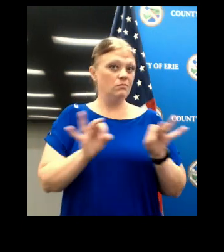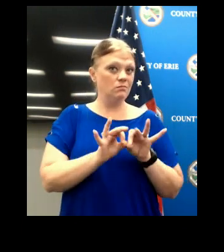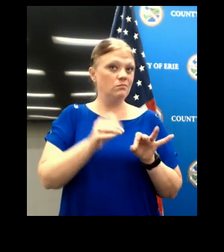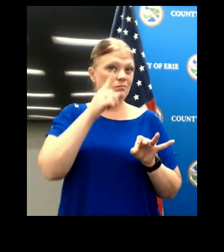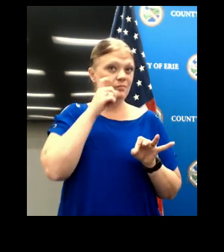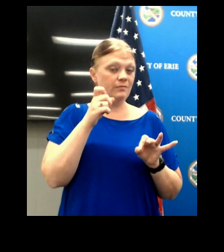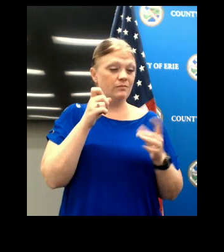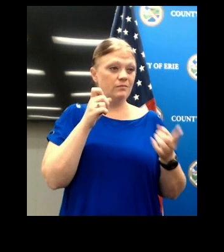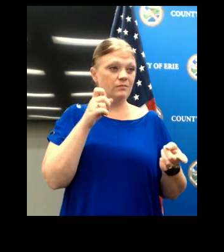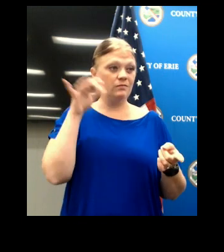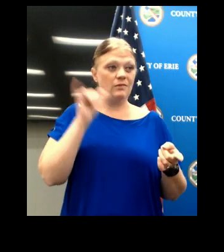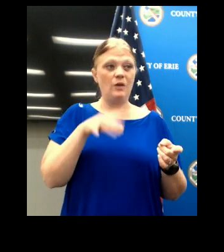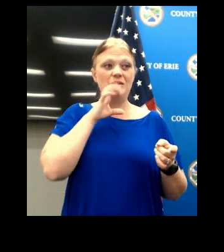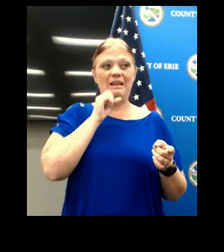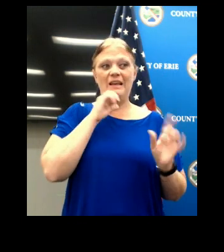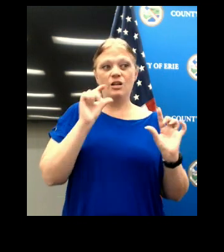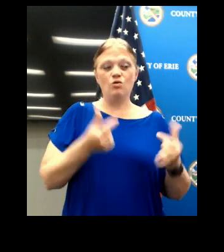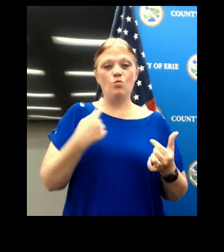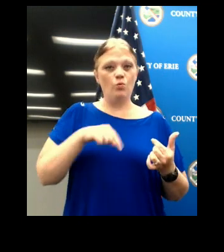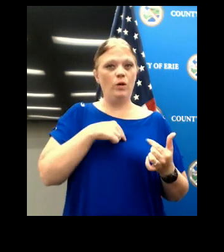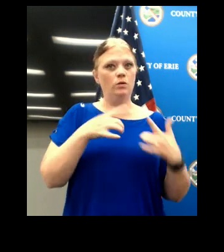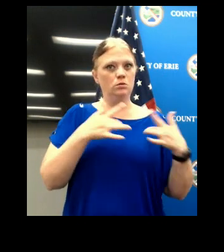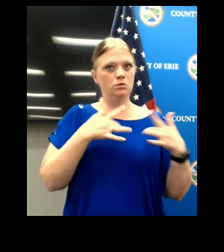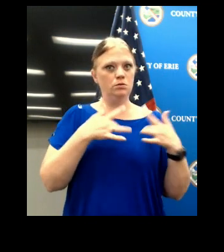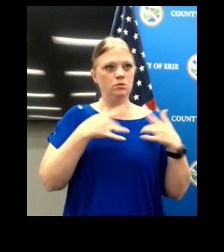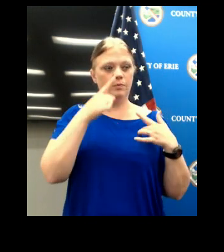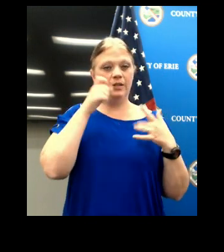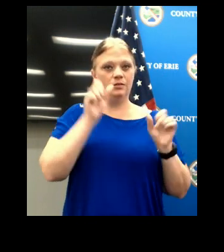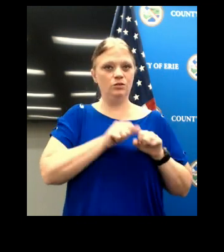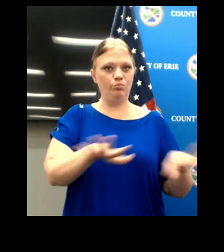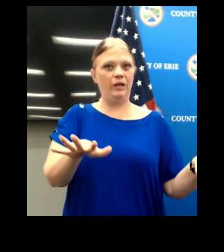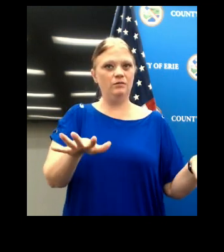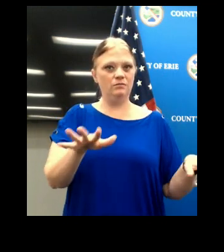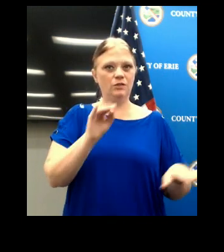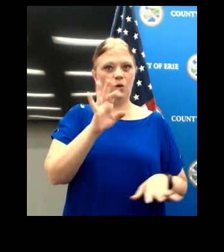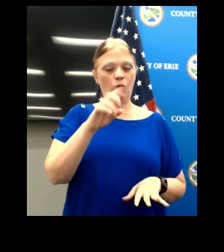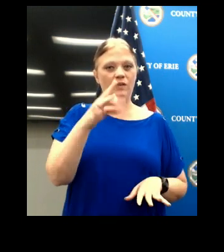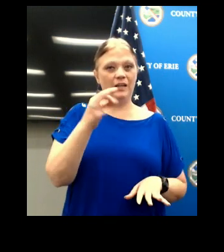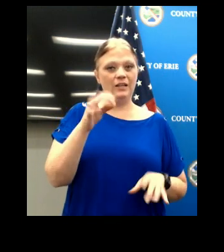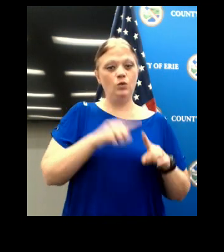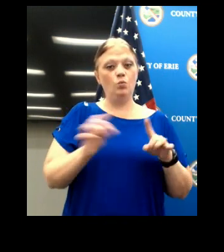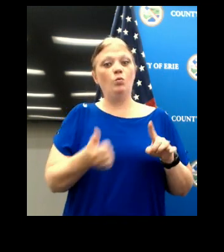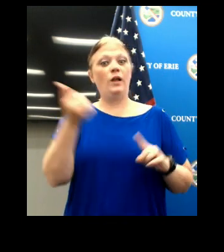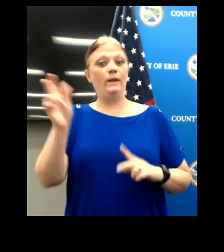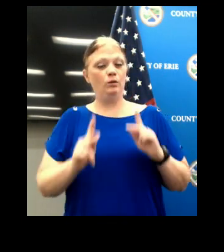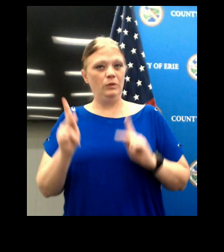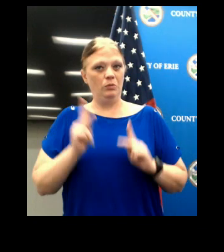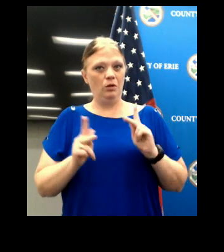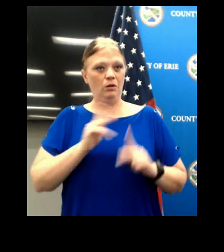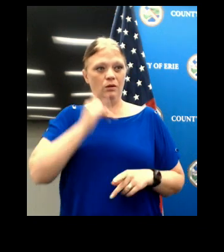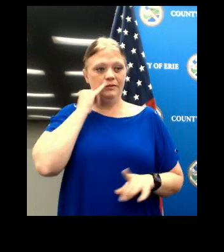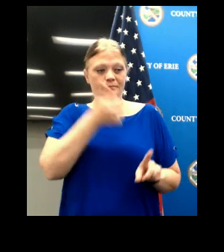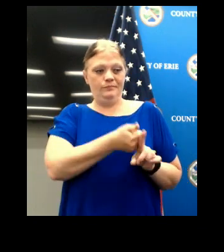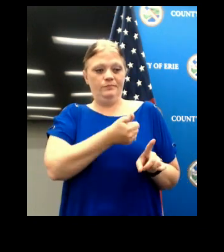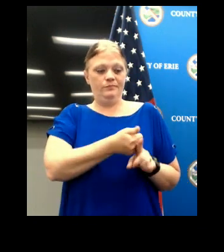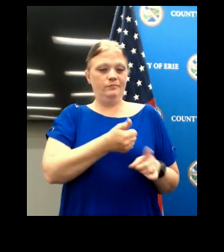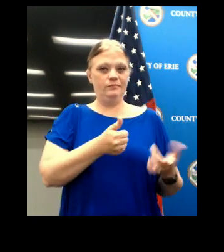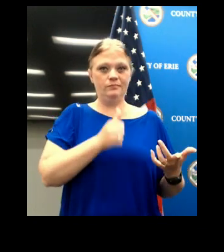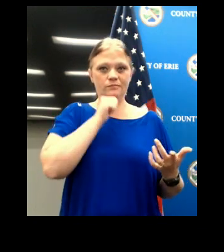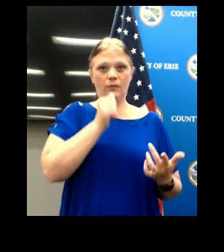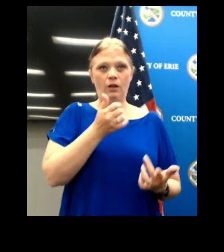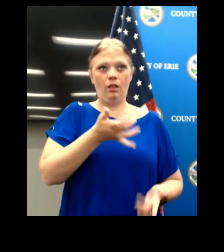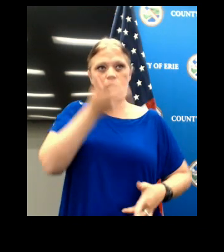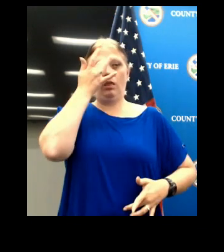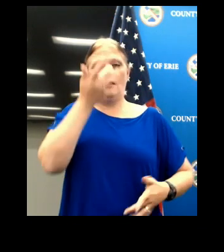that was an age group we're very worried about because it could spread COVID-19 to others even if they themselves would not get ill